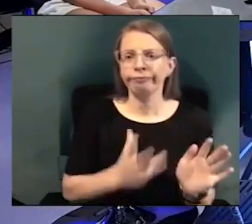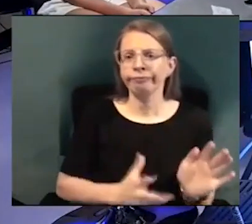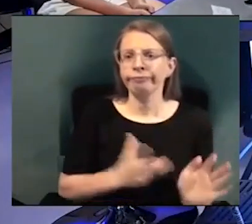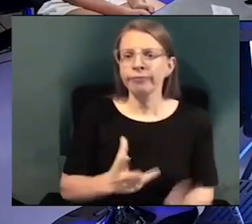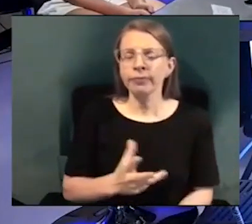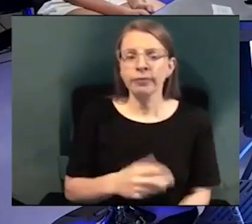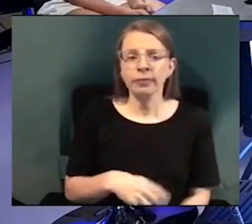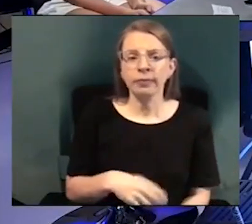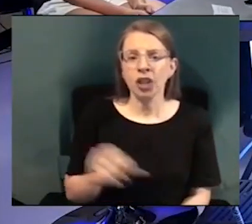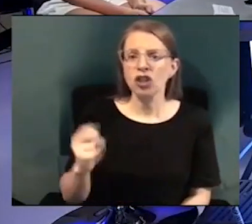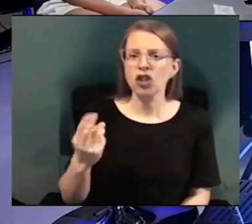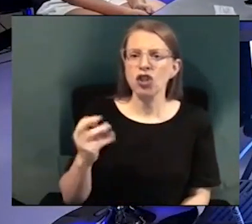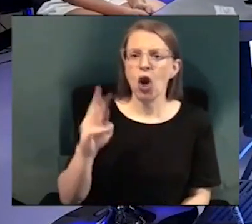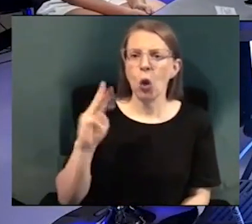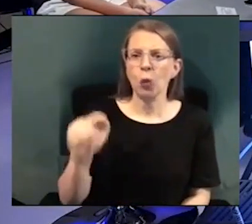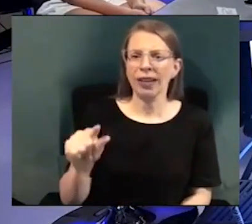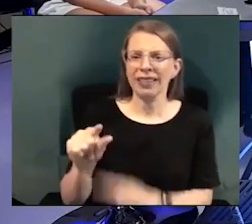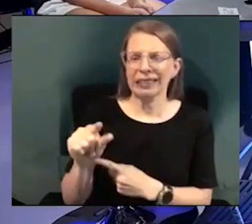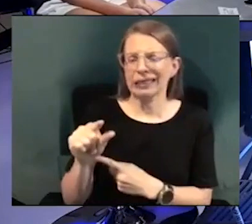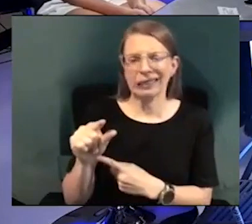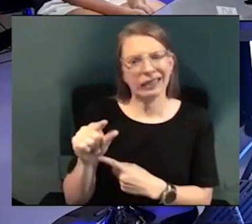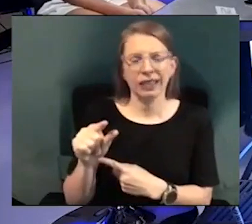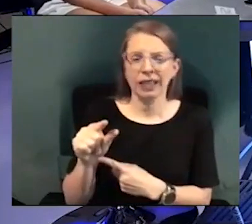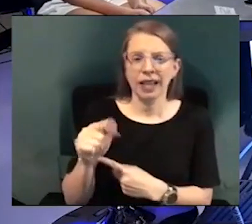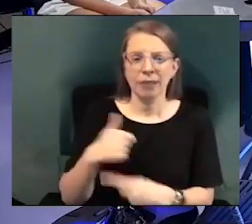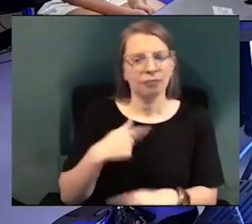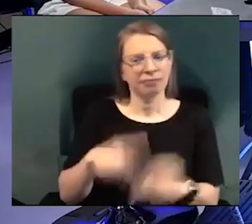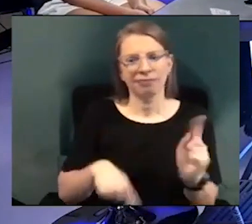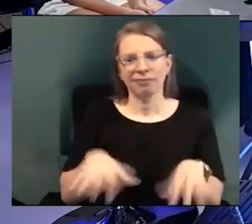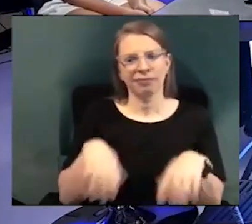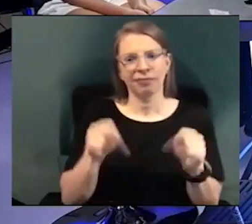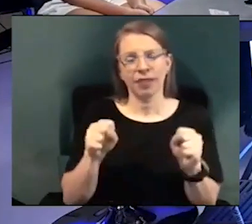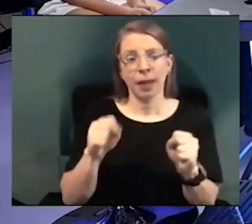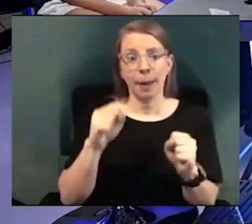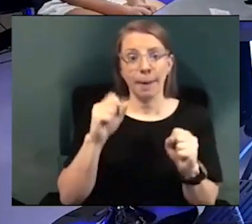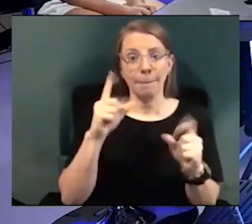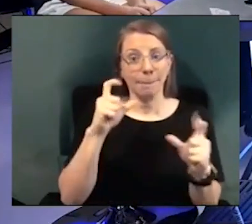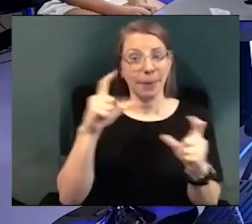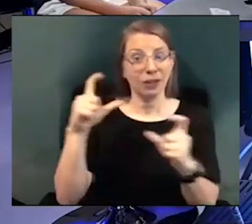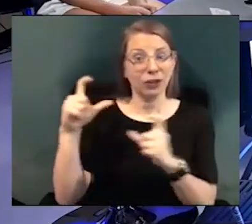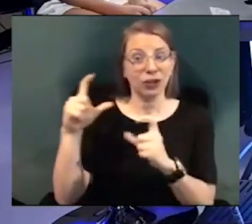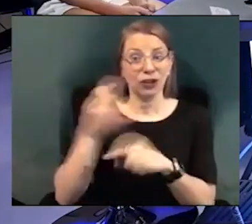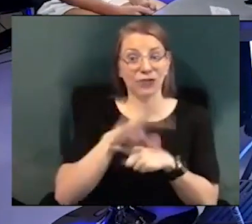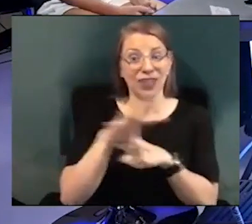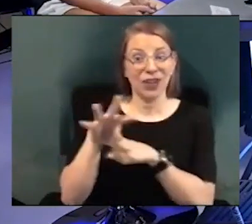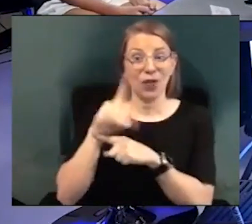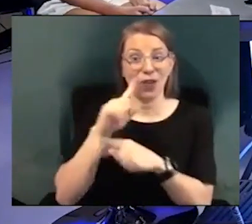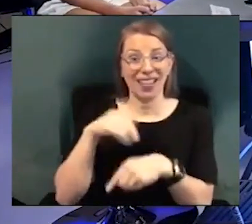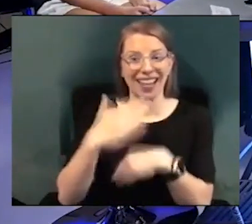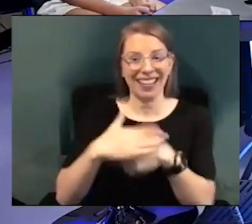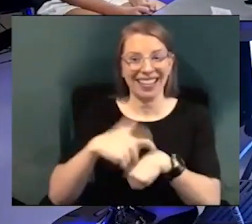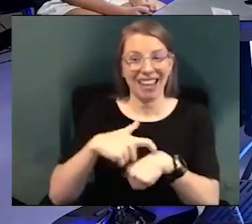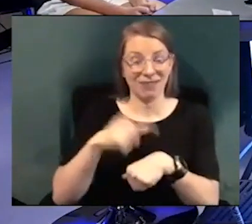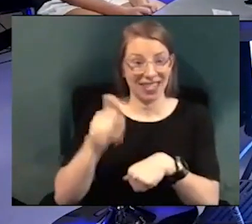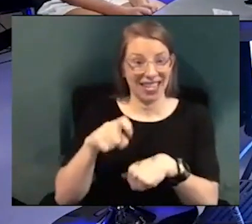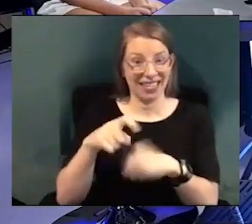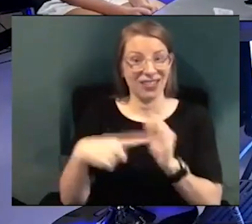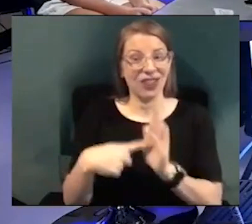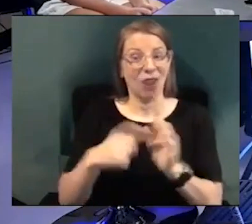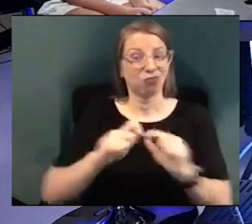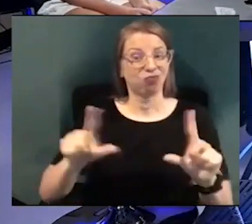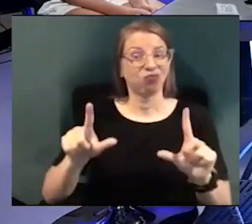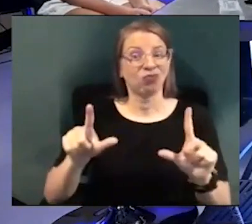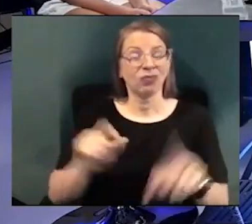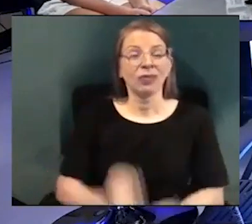of coordination and skill, huh? Oh, You that's need really to take good. pictures of that or video the next time. We There need you to show go. that. There you go. That's Now, does your